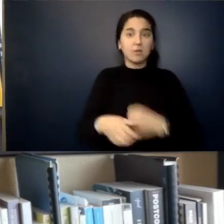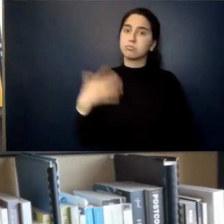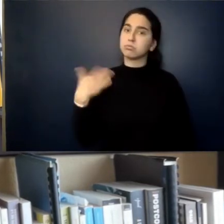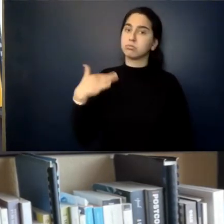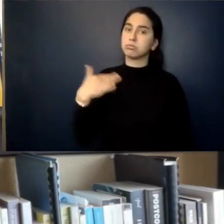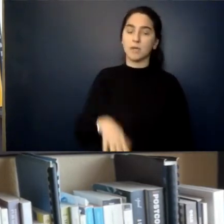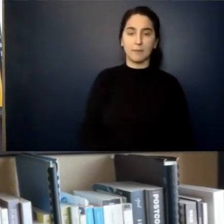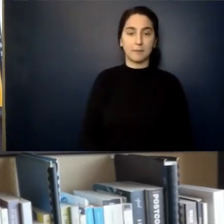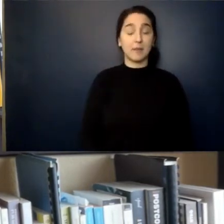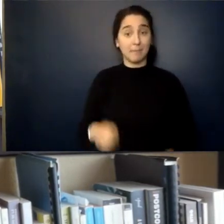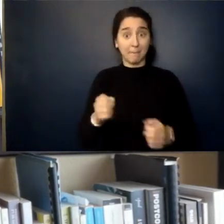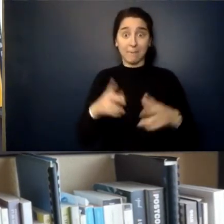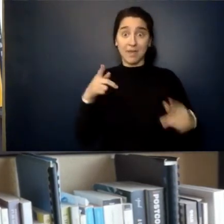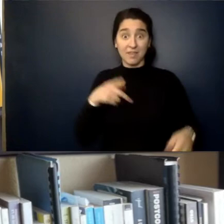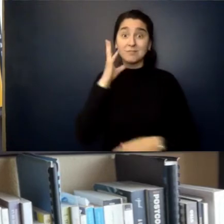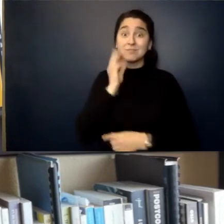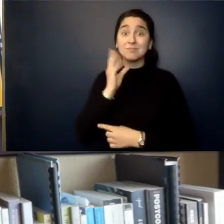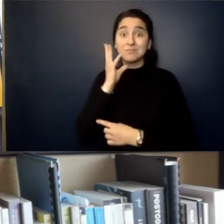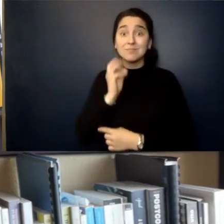weakened their frontiers